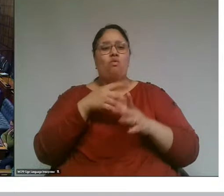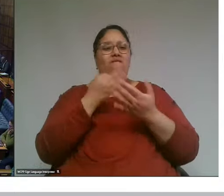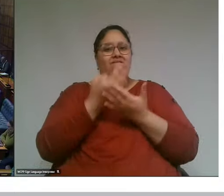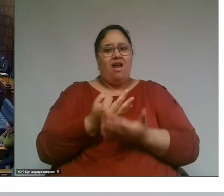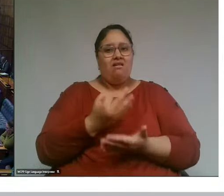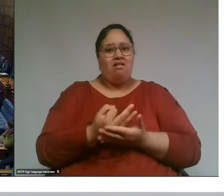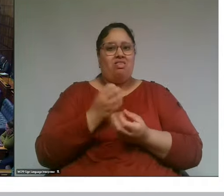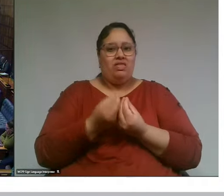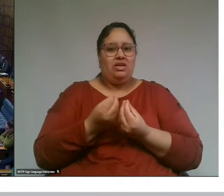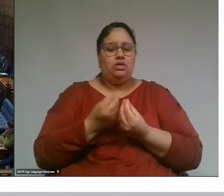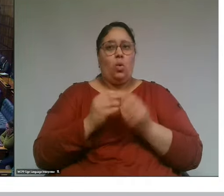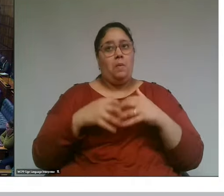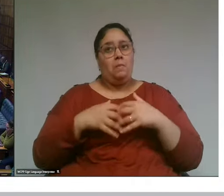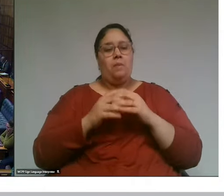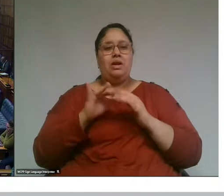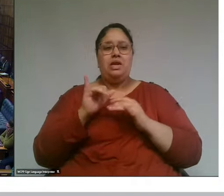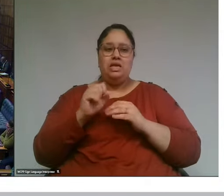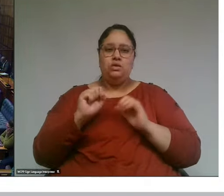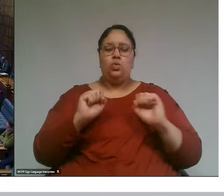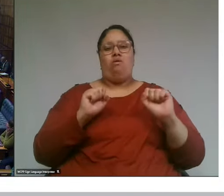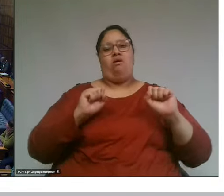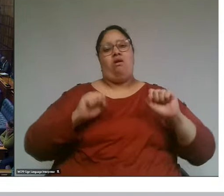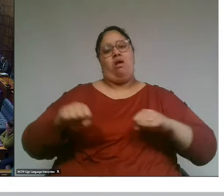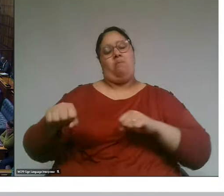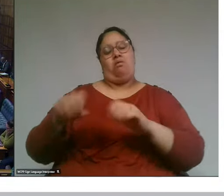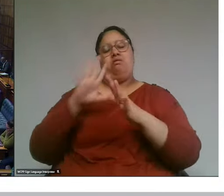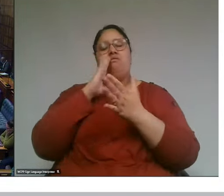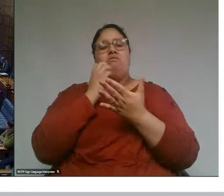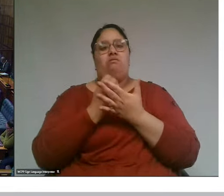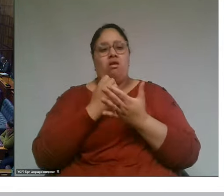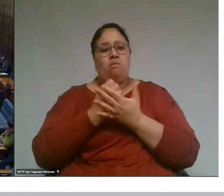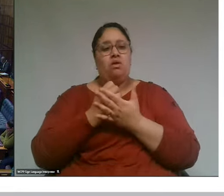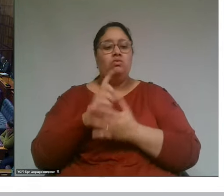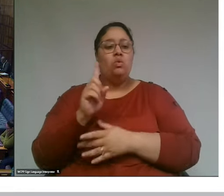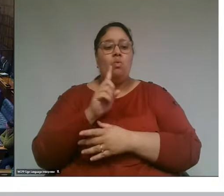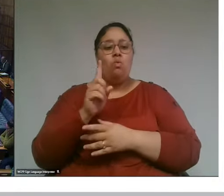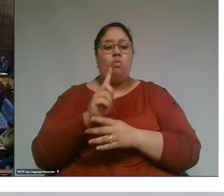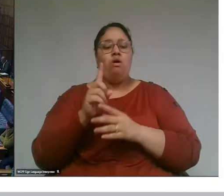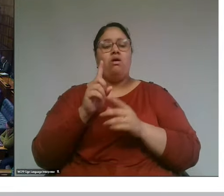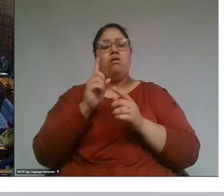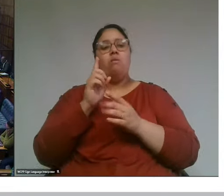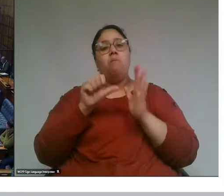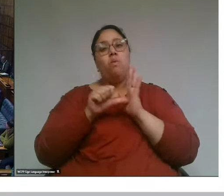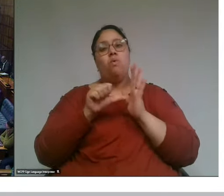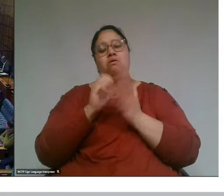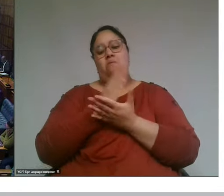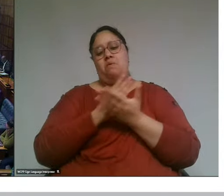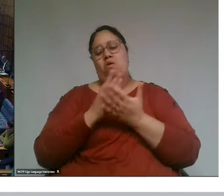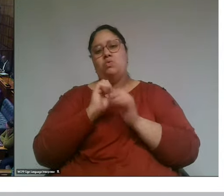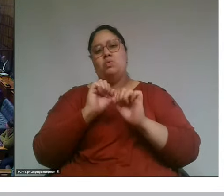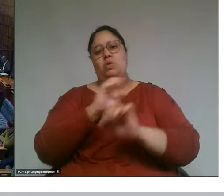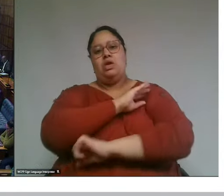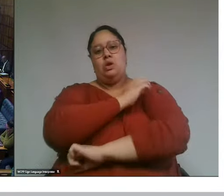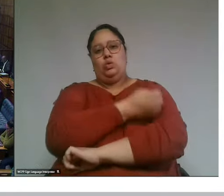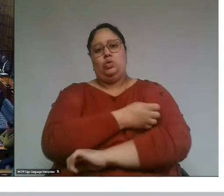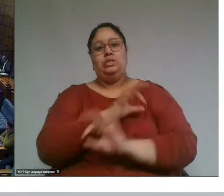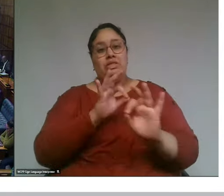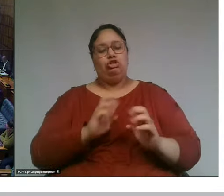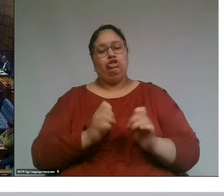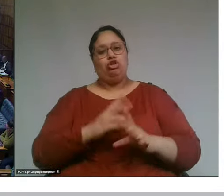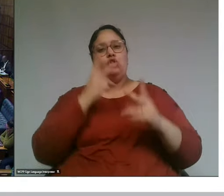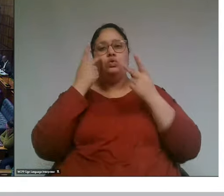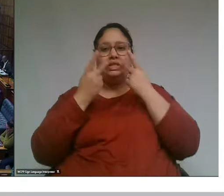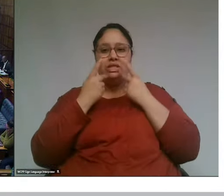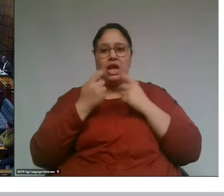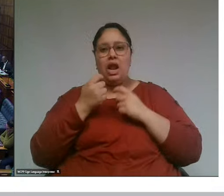creates or what is an enabled economy and so one key aspect is energy which is where you're starting to see